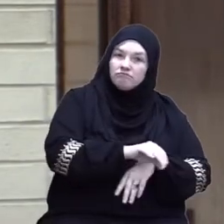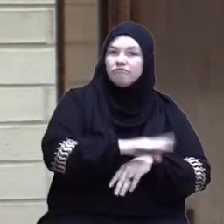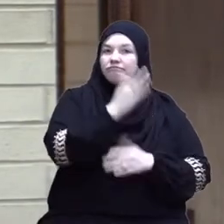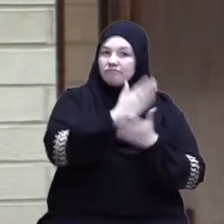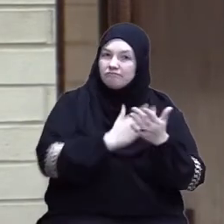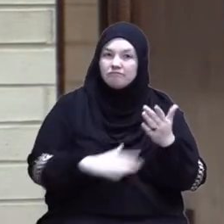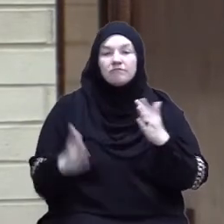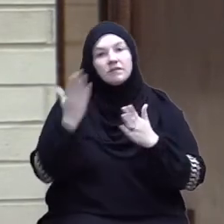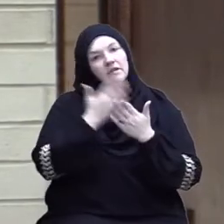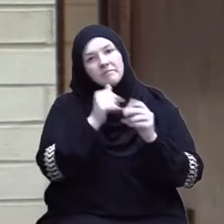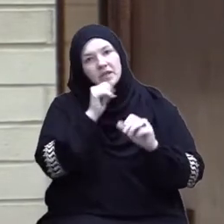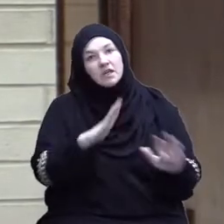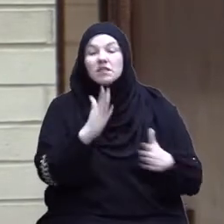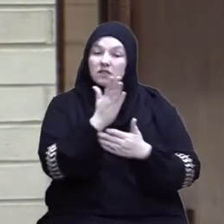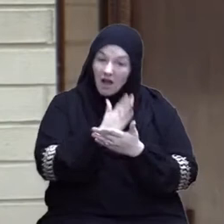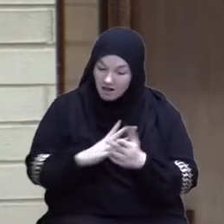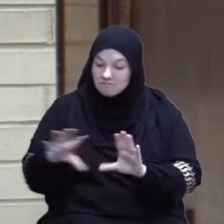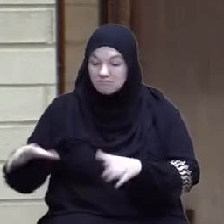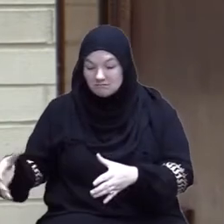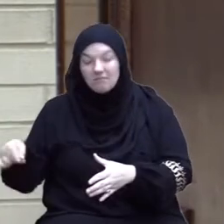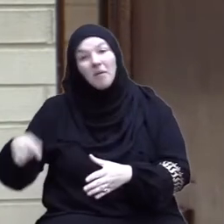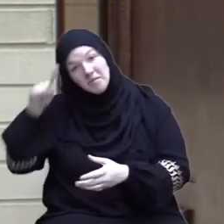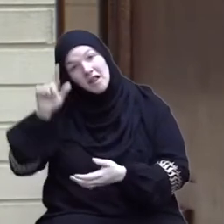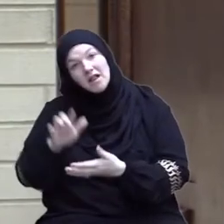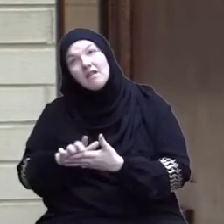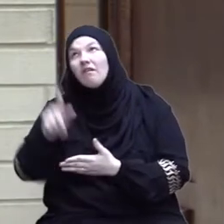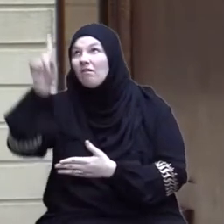some believed in His guidance.